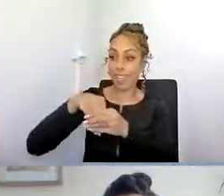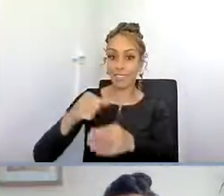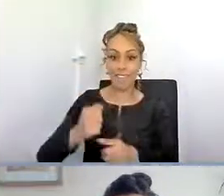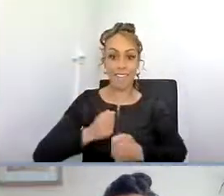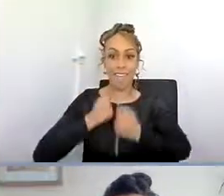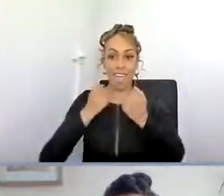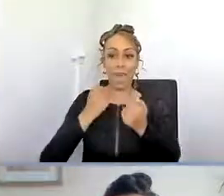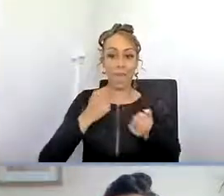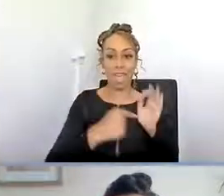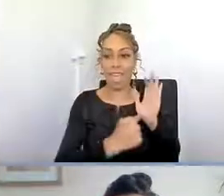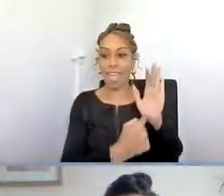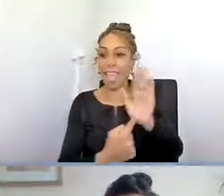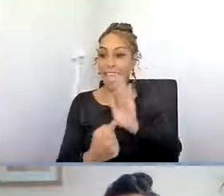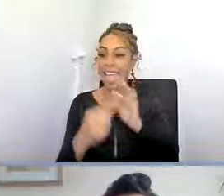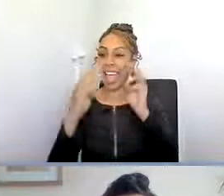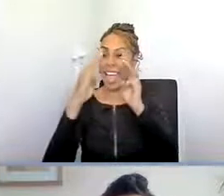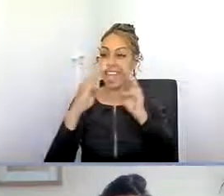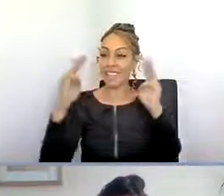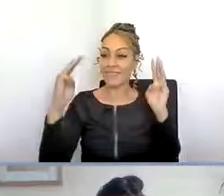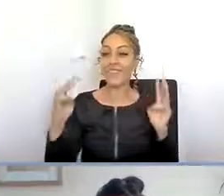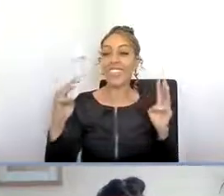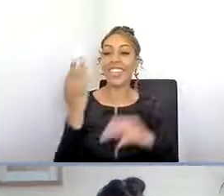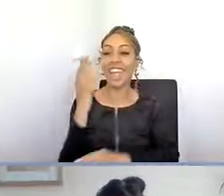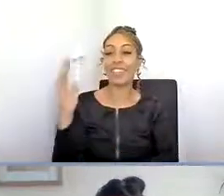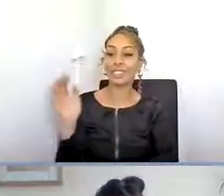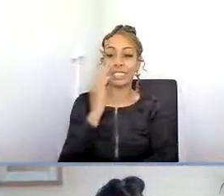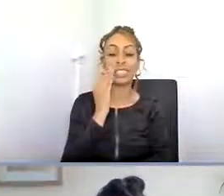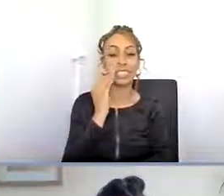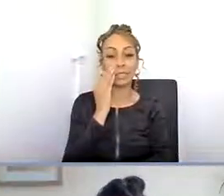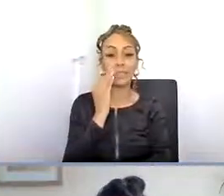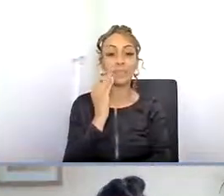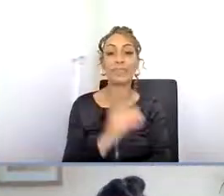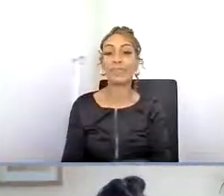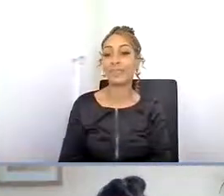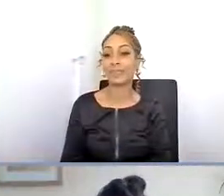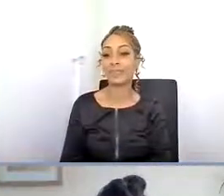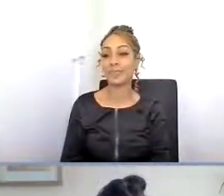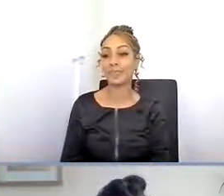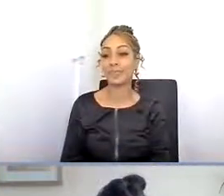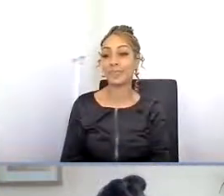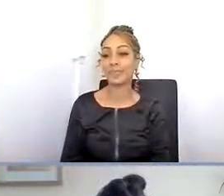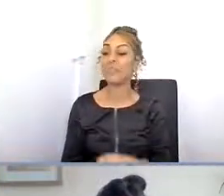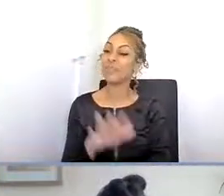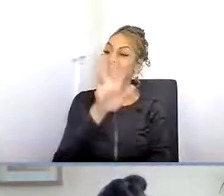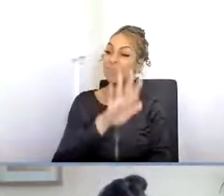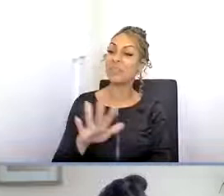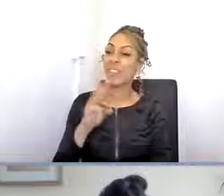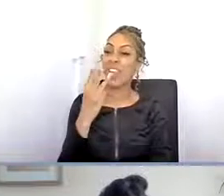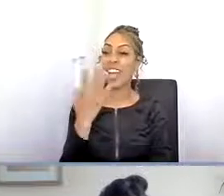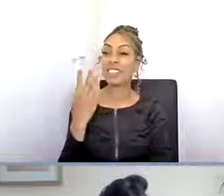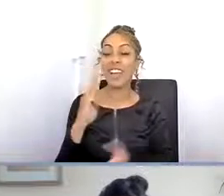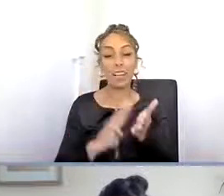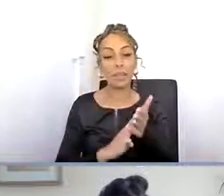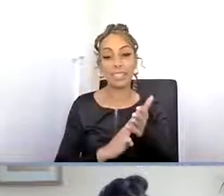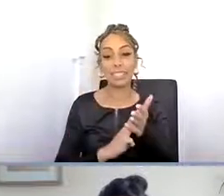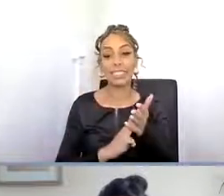the forthcoming exhibition at Harley Gallery. So as Kate said, I'm going to talk for about 35 minutes. There's time